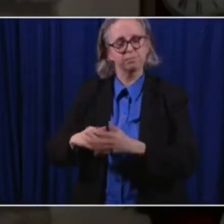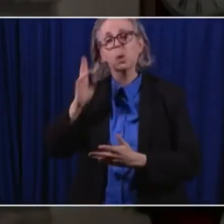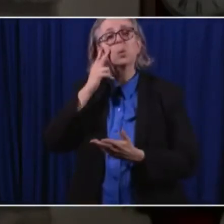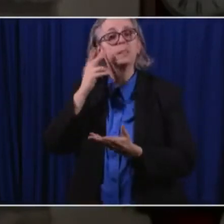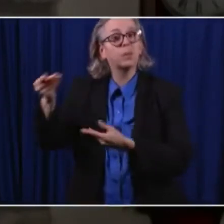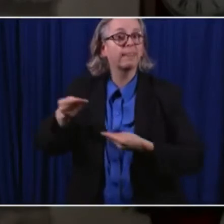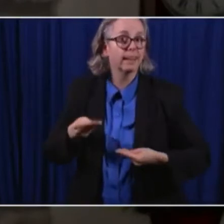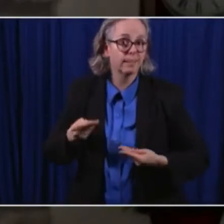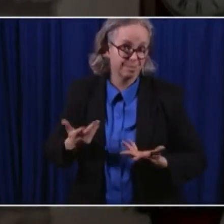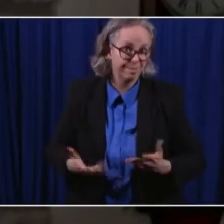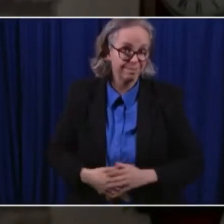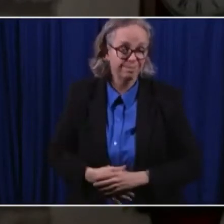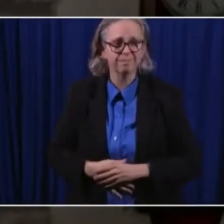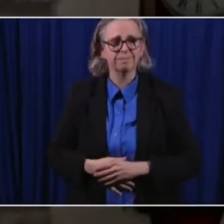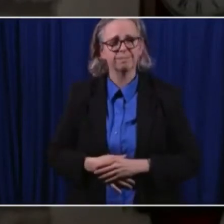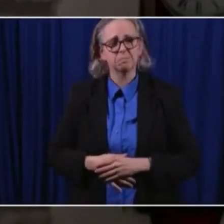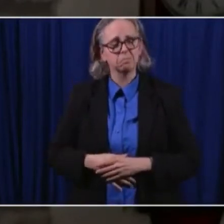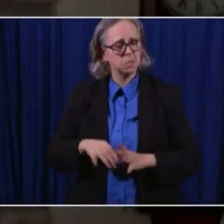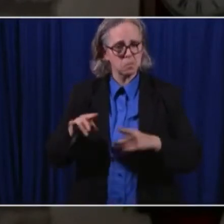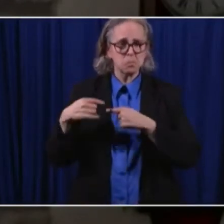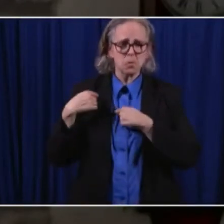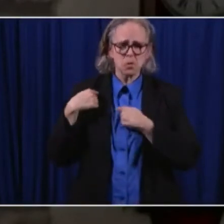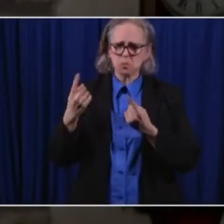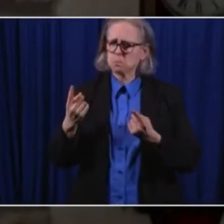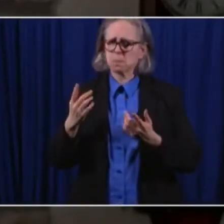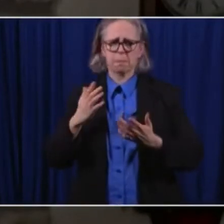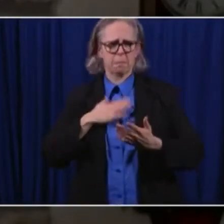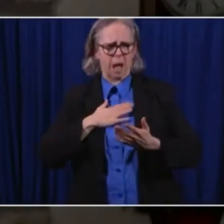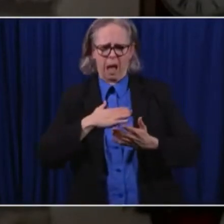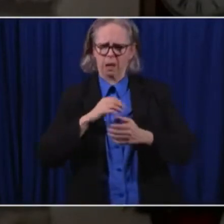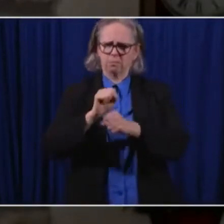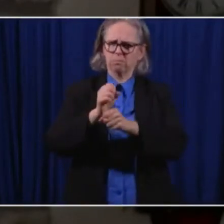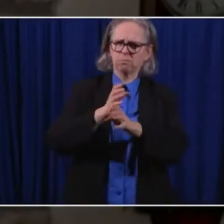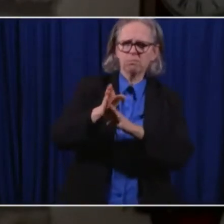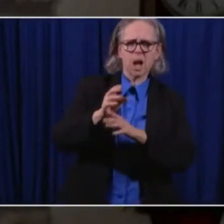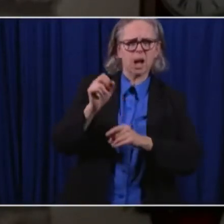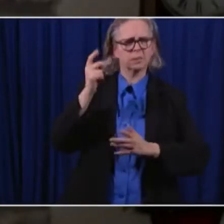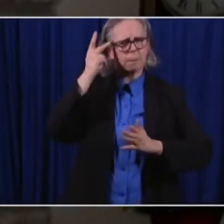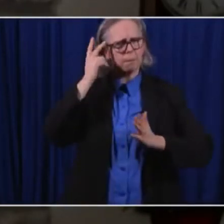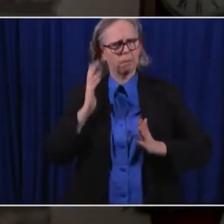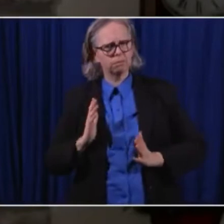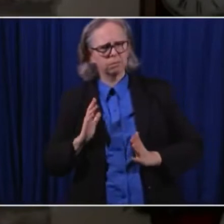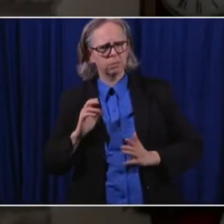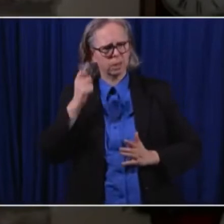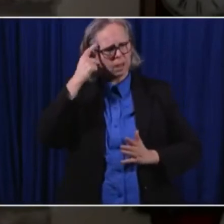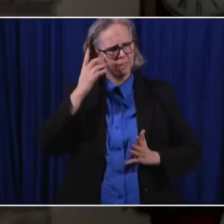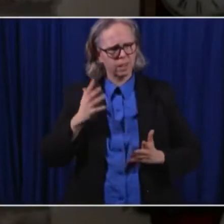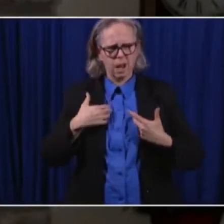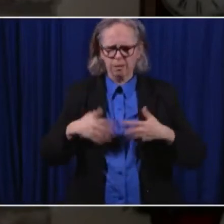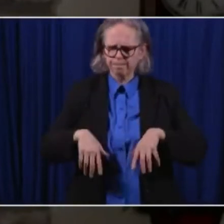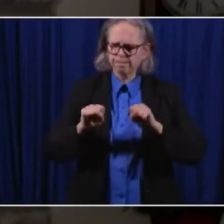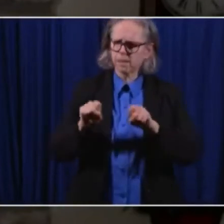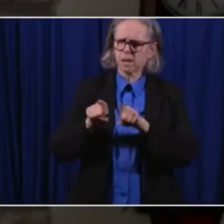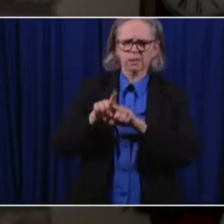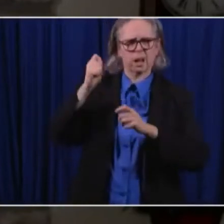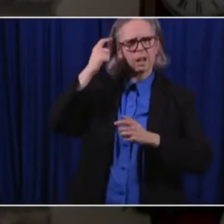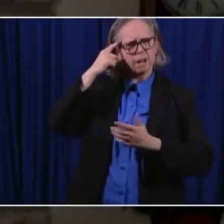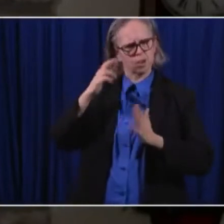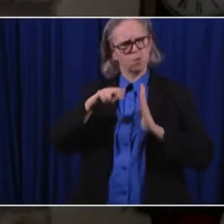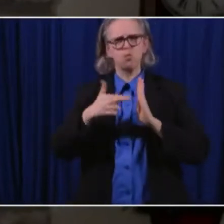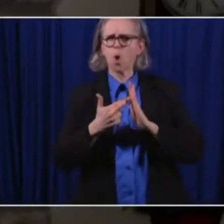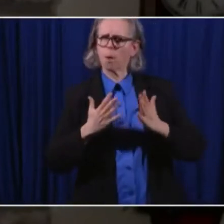my legislative career, and now as governor, that if a bill is there and as governor,